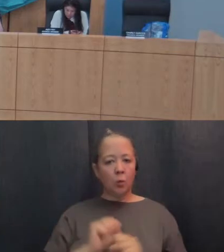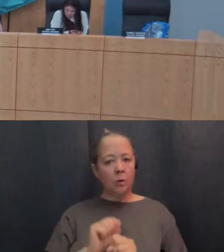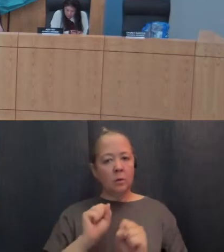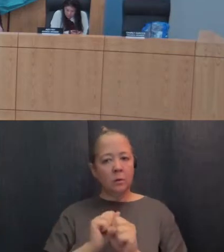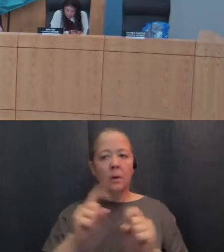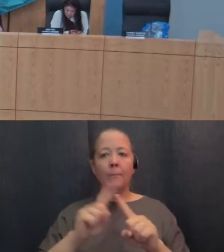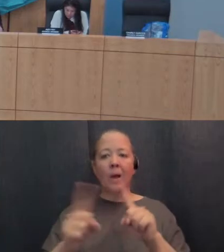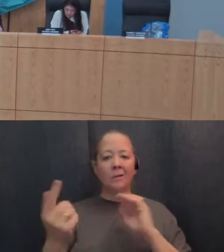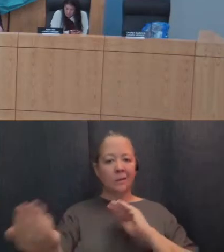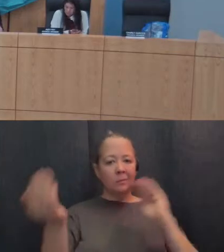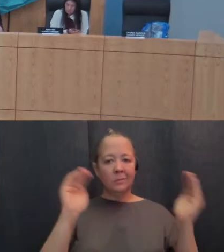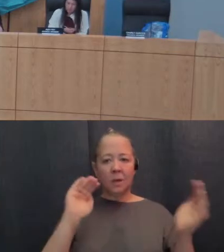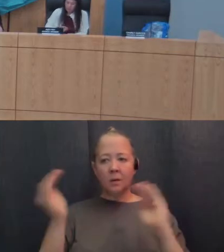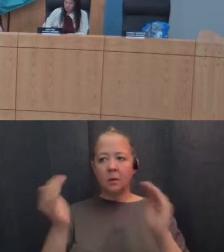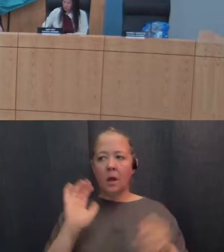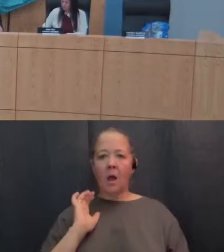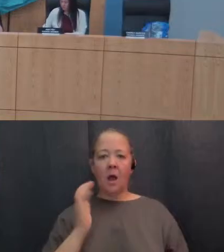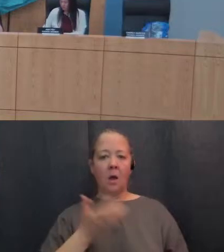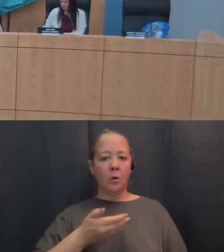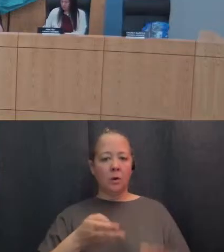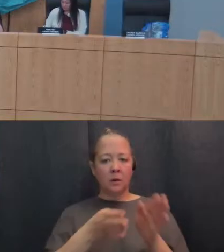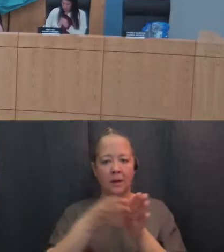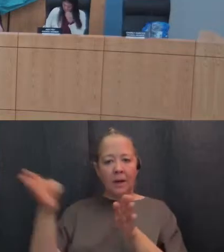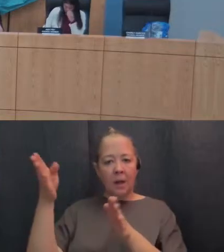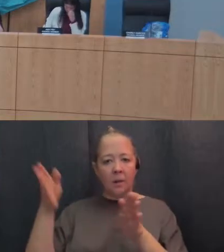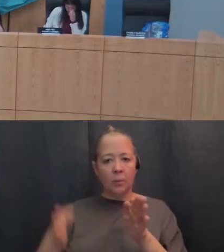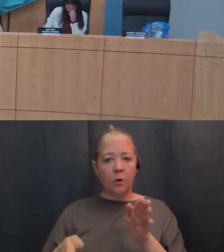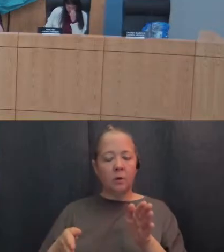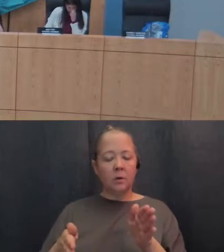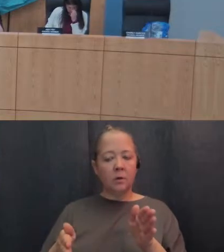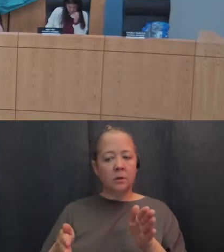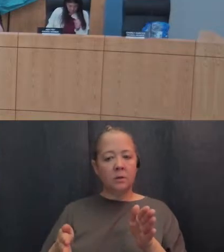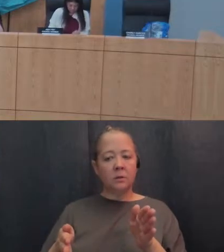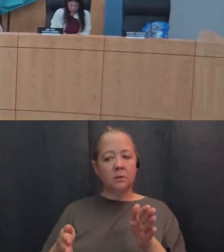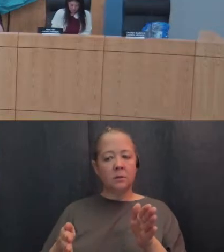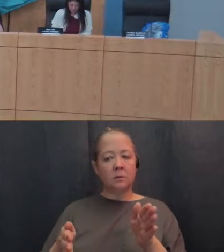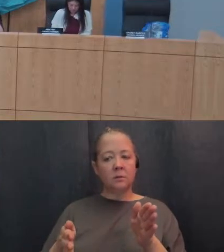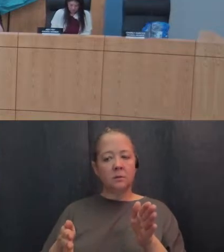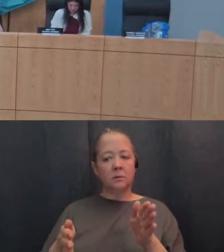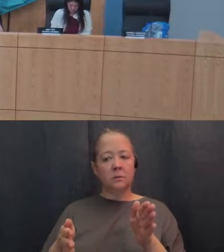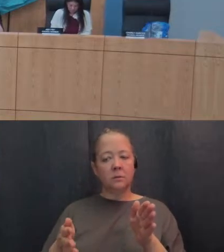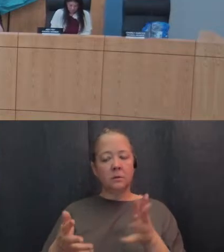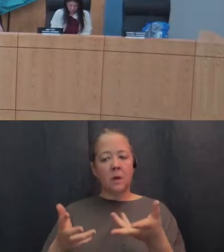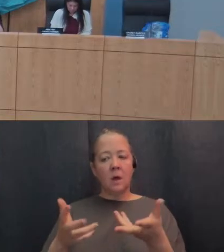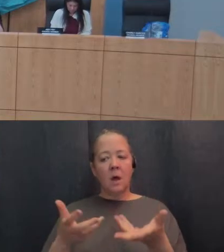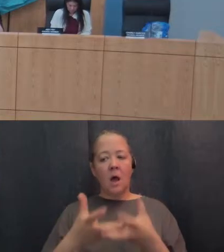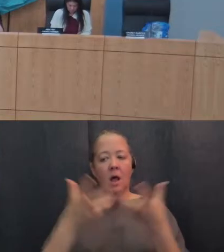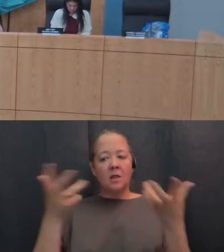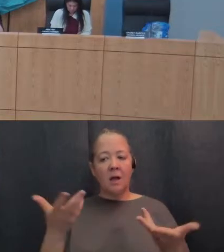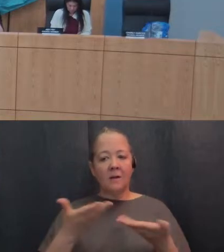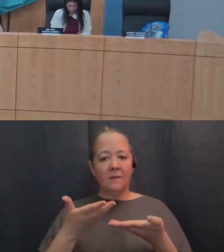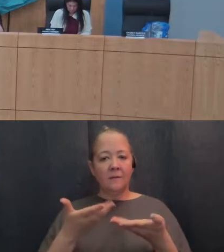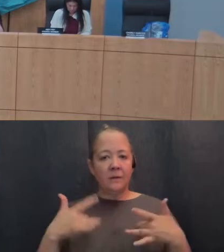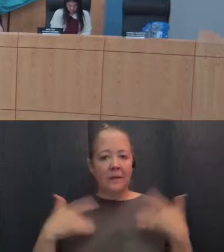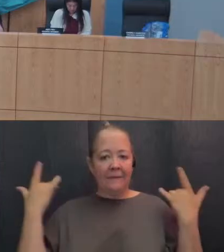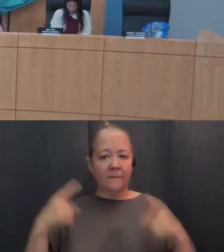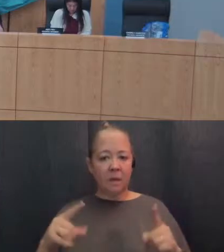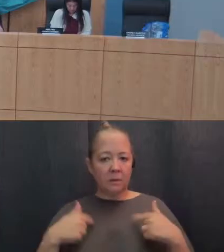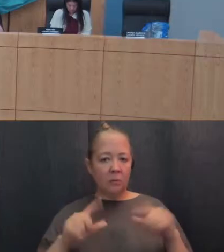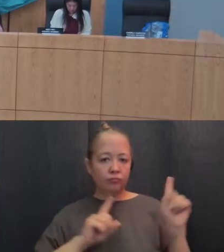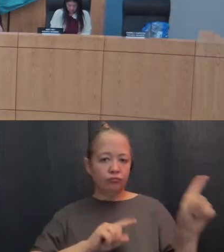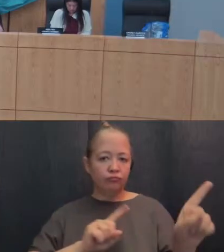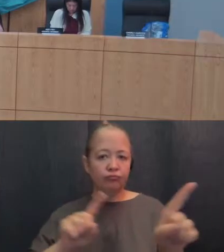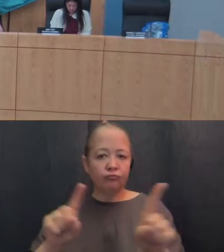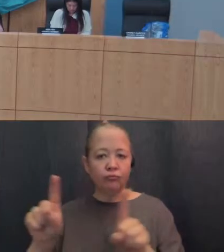comparison to a lot of our neighbors around, a lot of the things that I go to, my kids go to, their activities, the